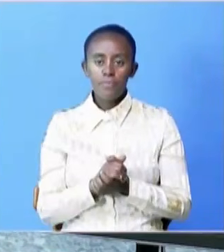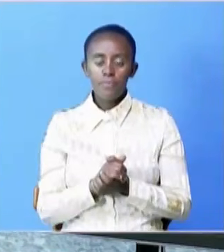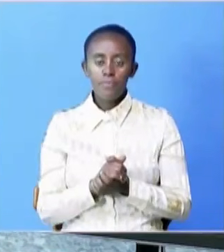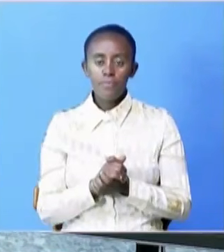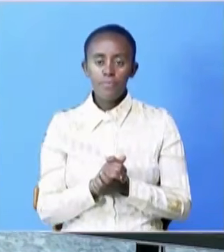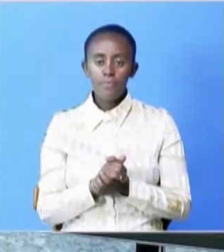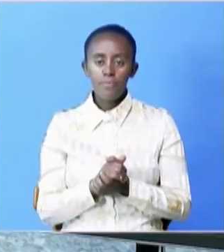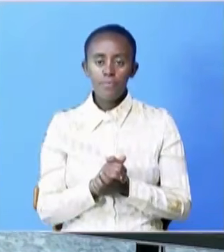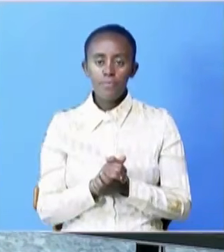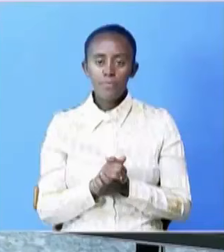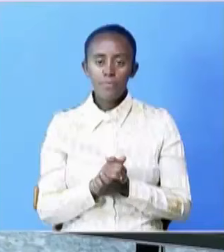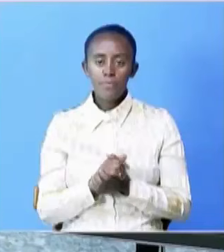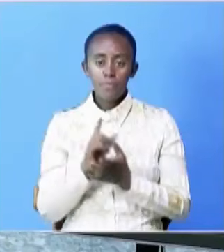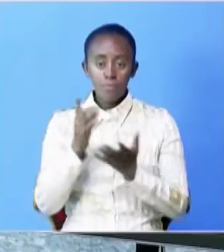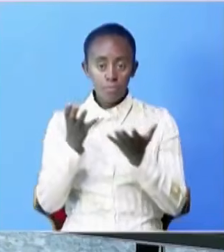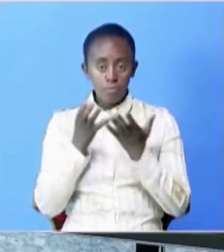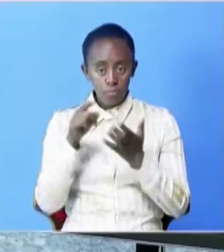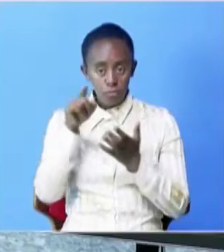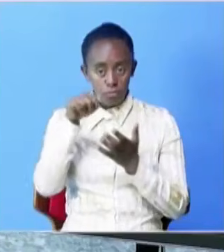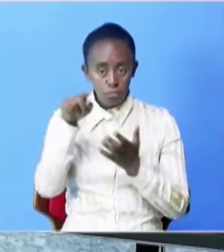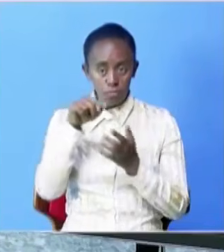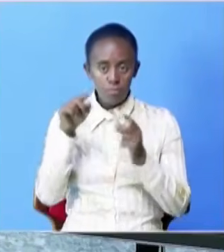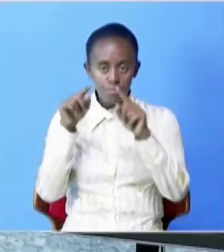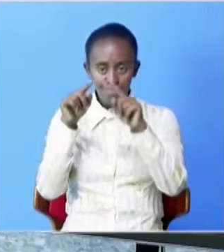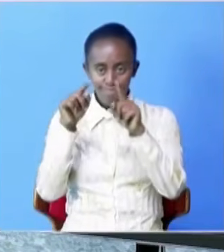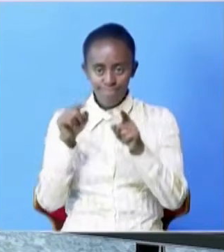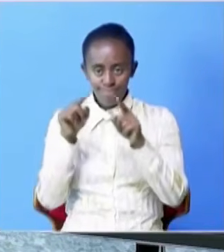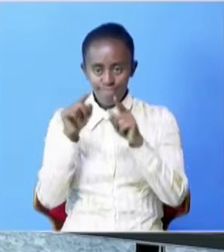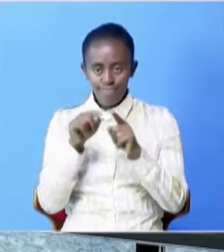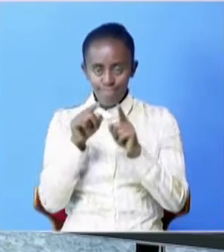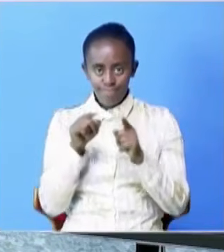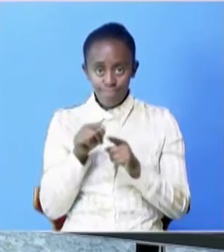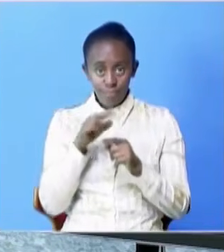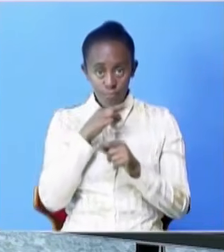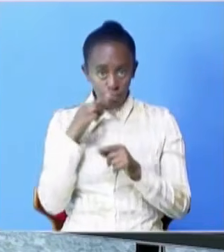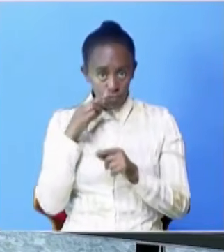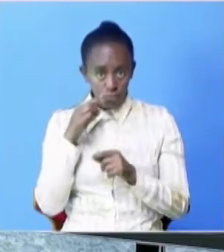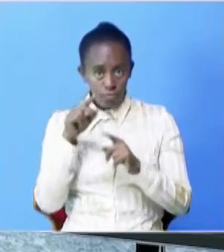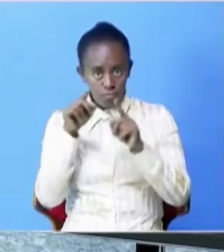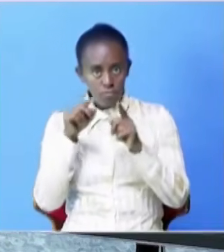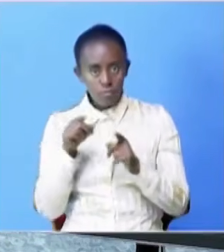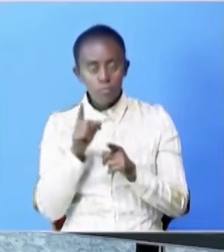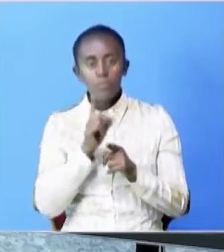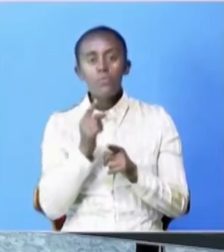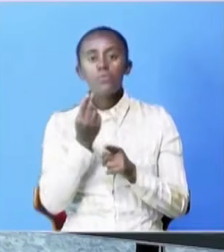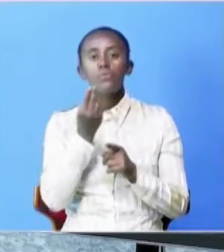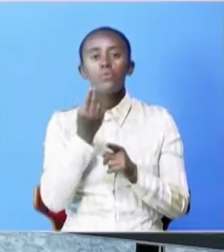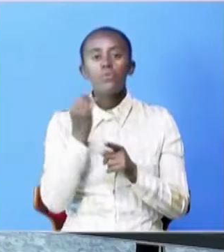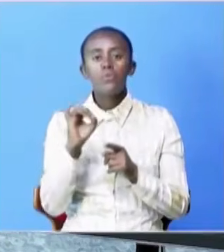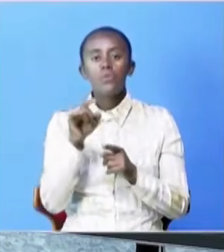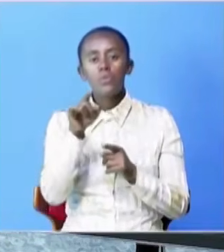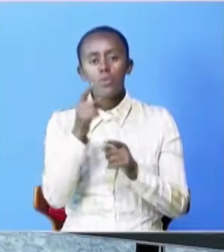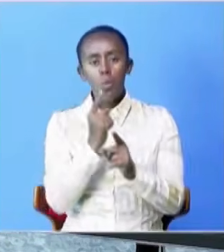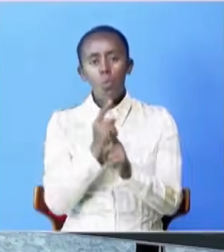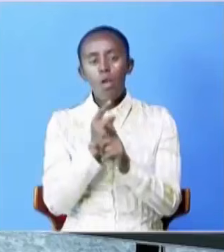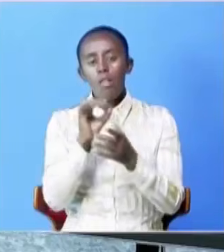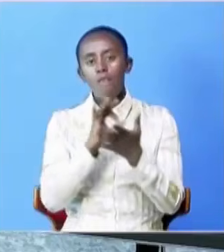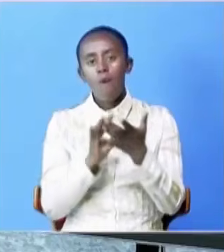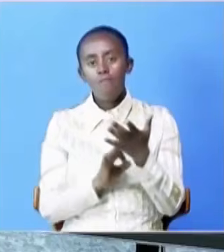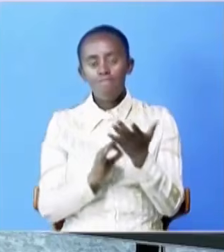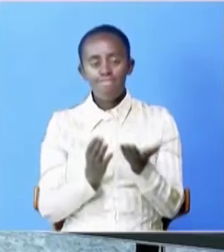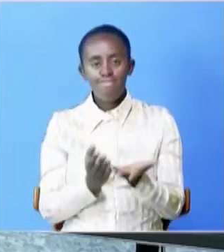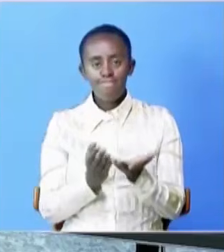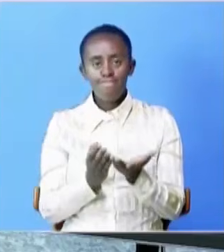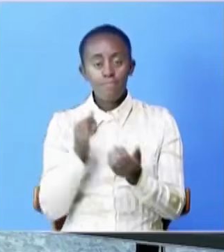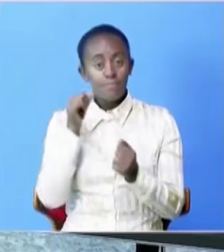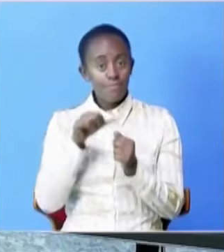Okay, so I want you to change the verbs or use the verbs in their correct forms. Remember